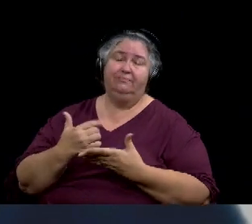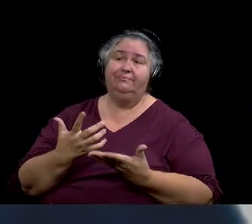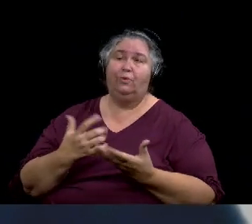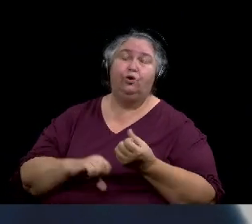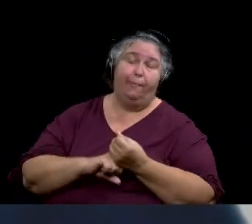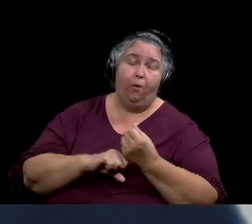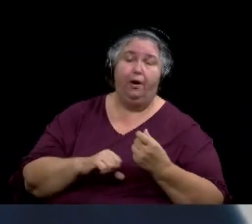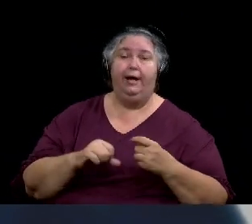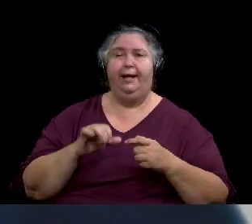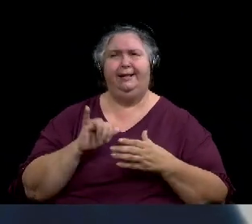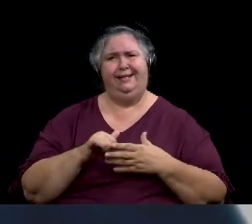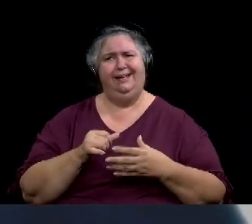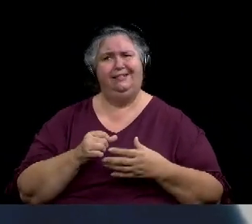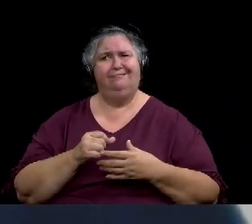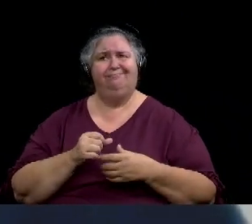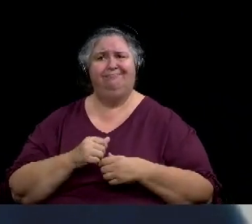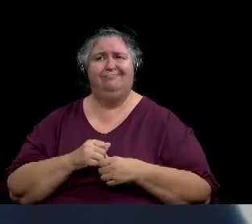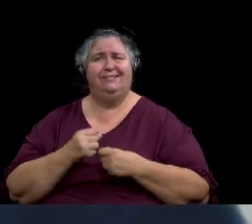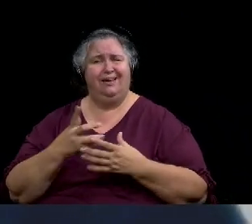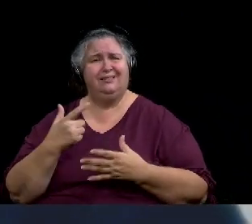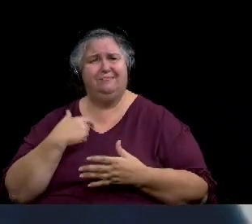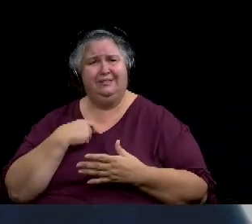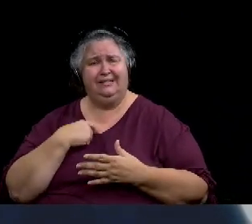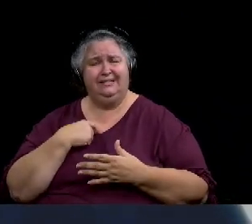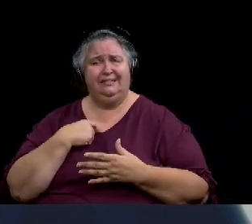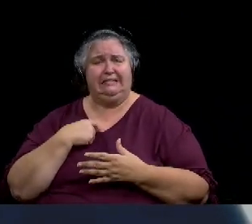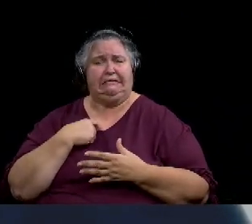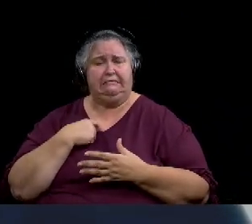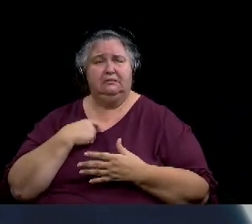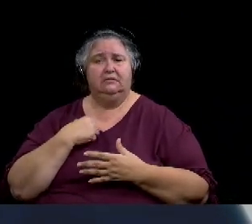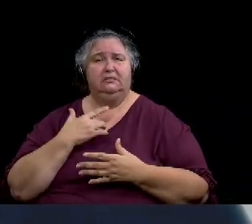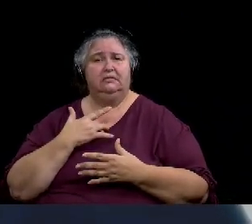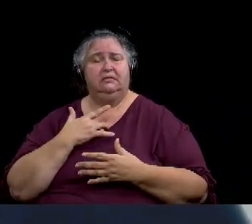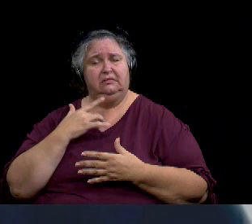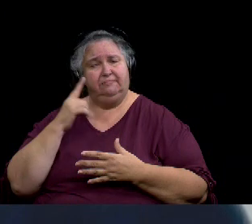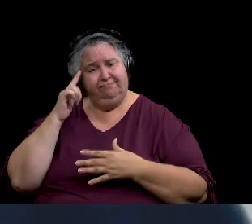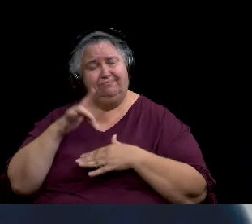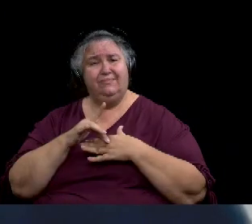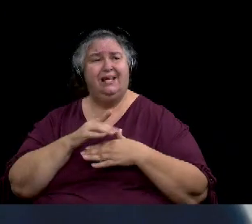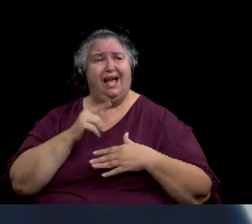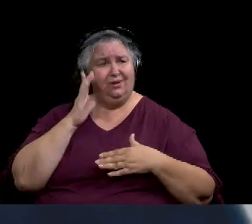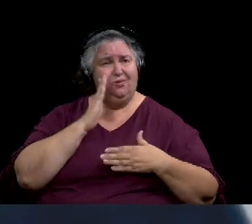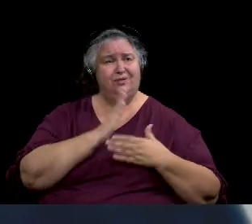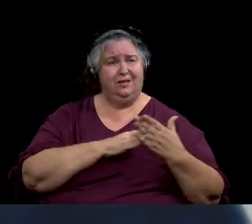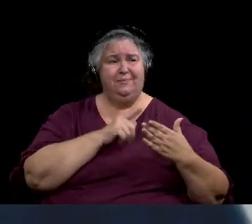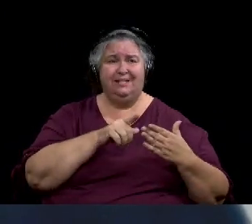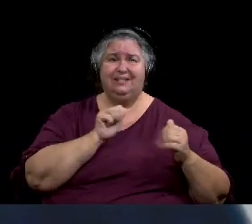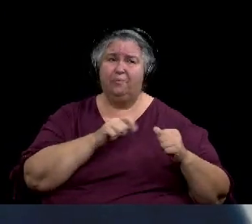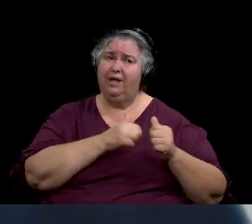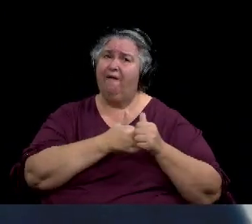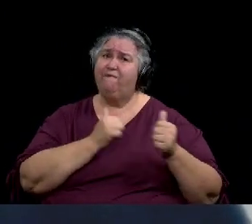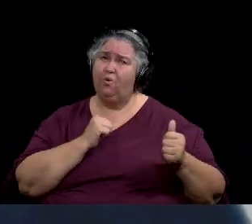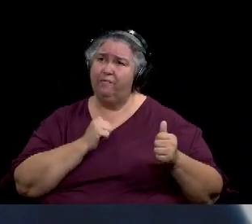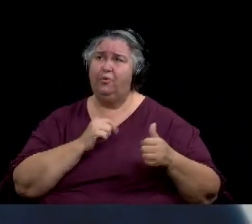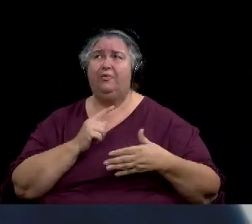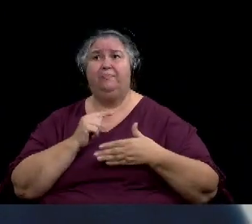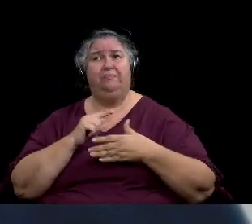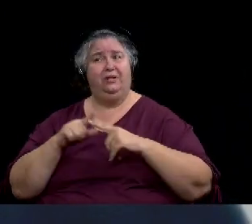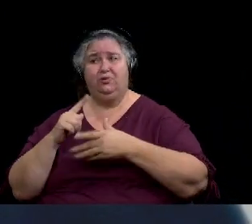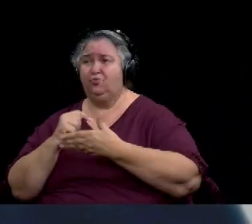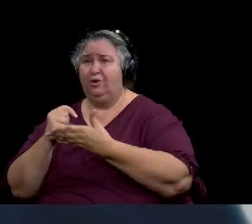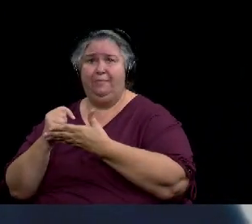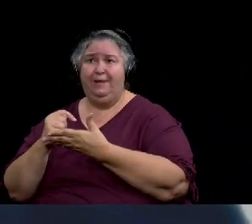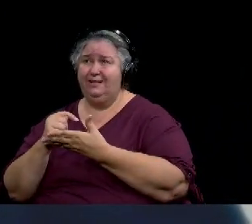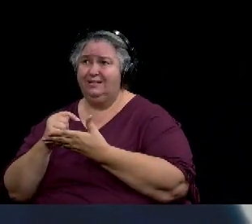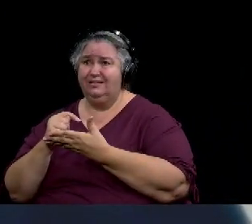which causes me a great deal of consternation because for the most part, this disease is avoidable and treatment options are limited. So